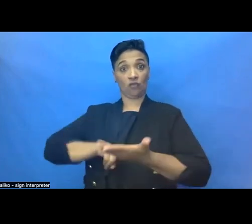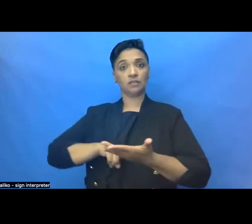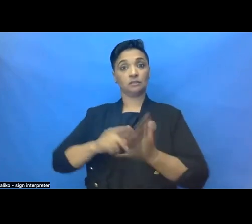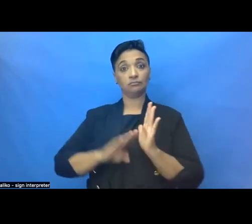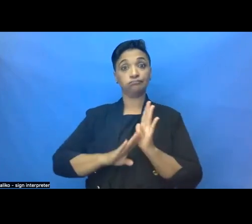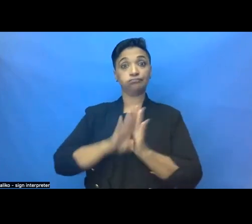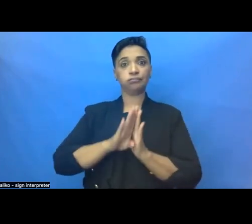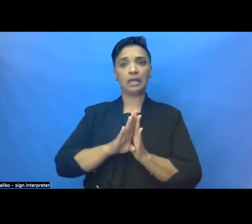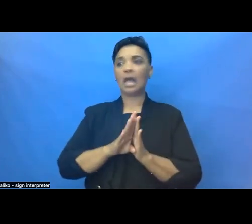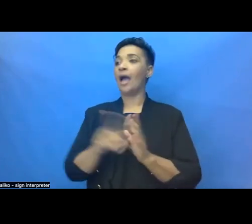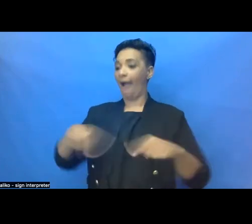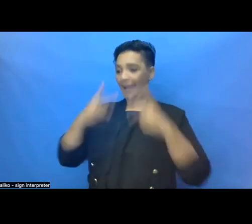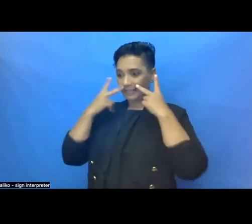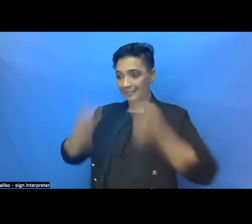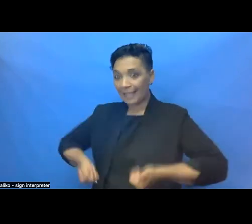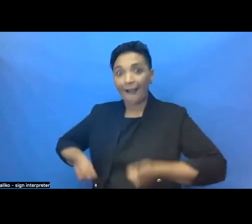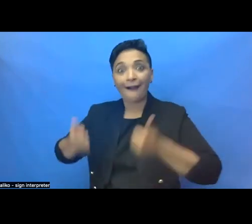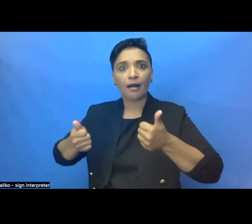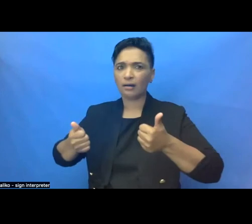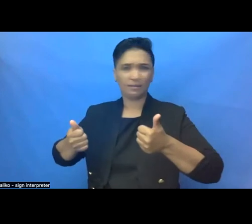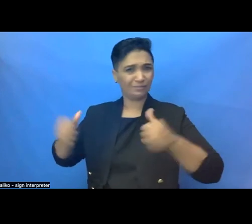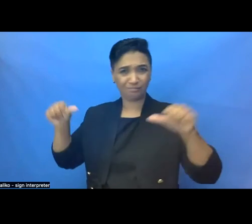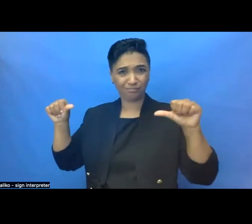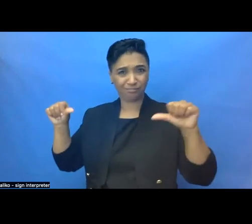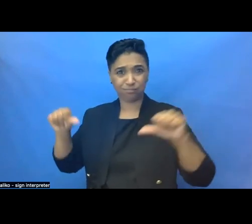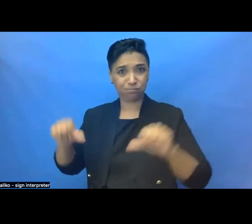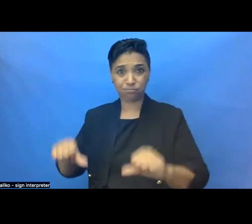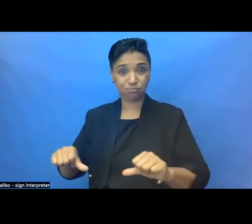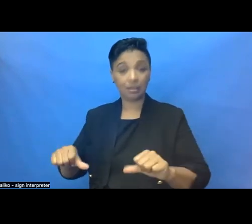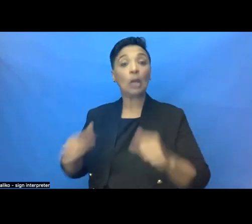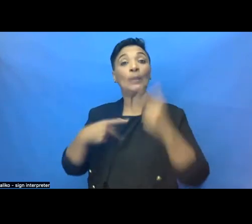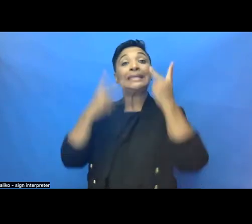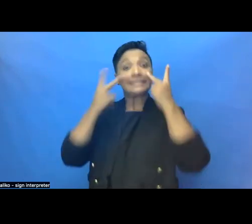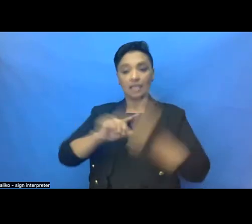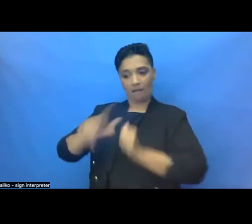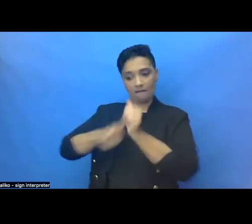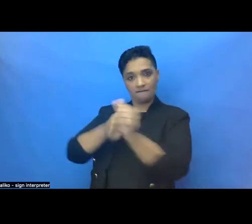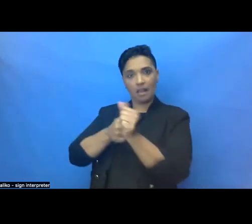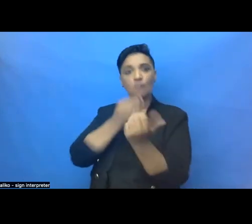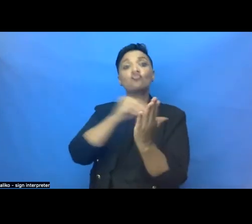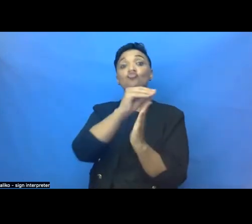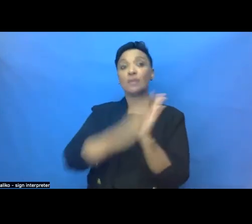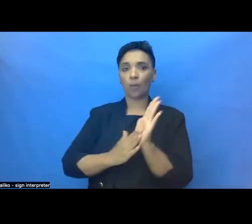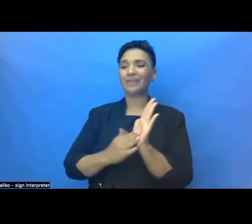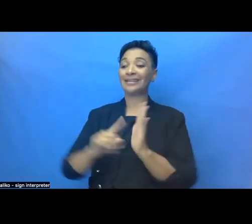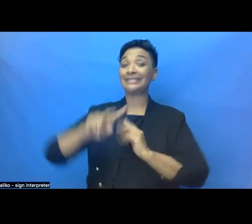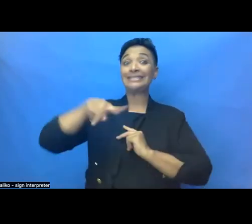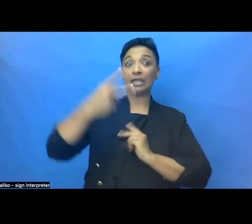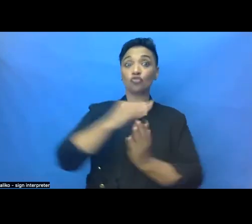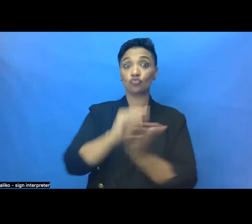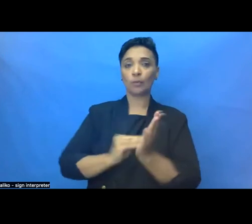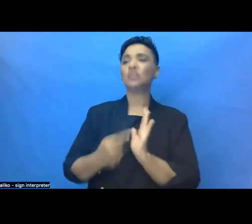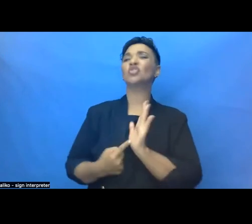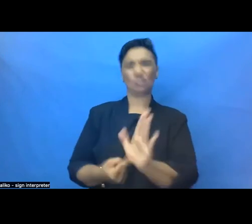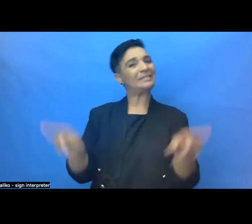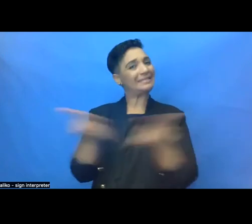not improve very much in Ukraine, as the follow-up reports the CRPD committee has demonstrated. But I do believe